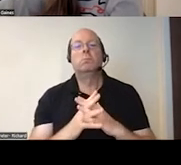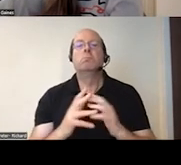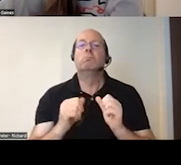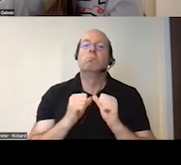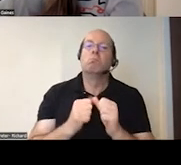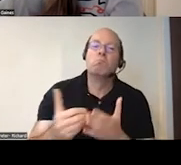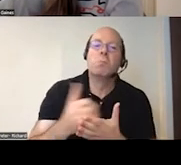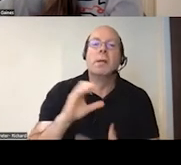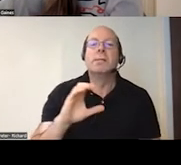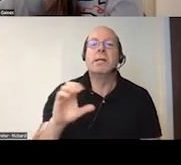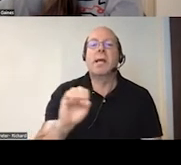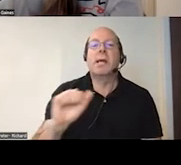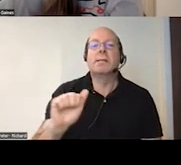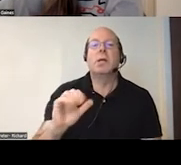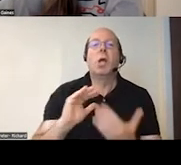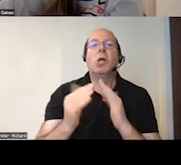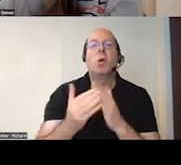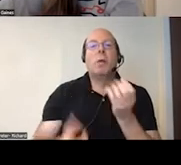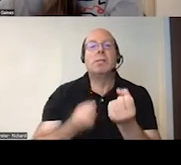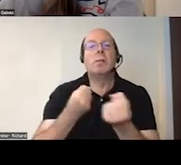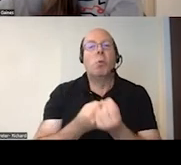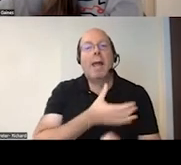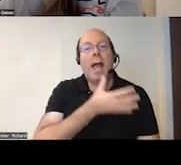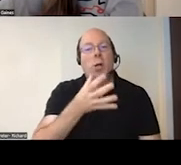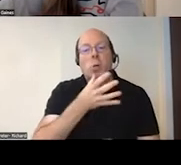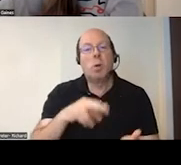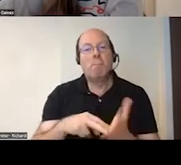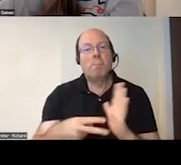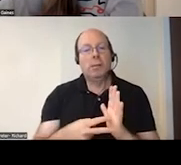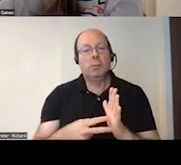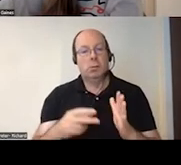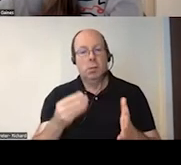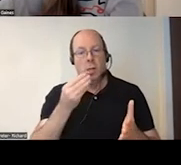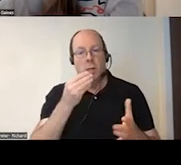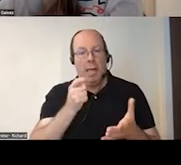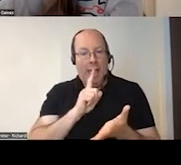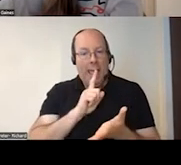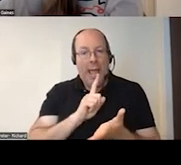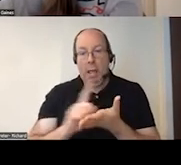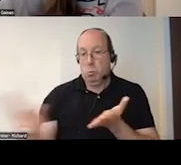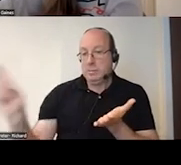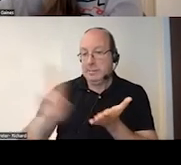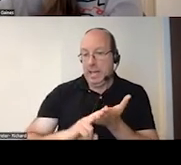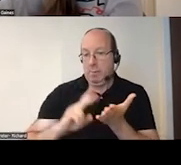CSA, so community supported agriculture. The idea is, you know, you get a box of food every week, you sign up for a